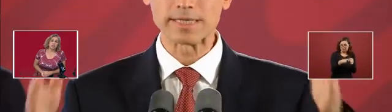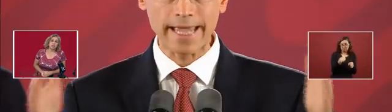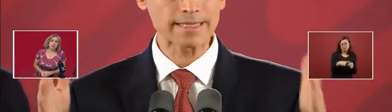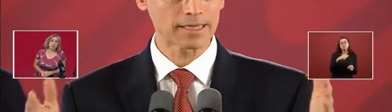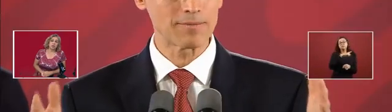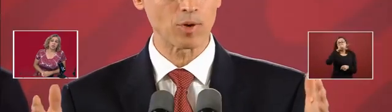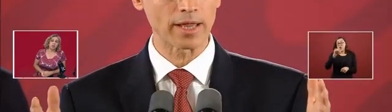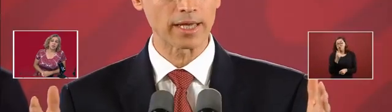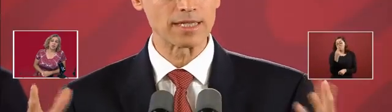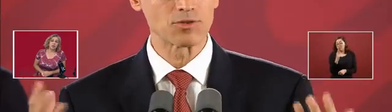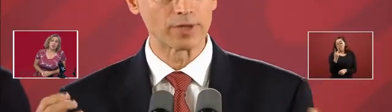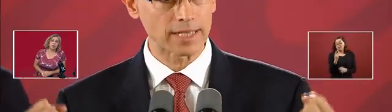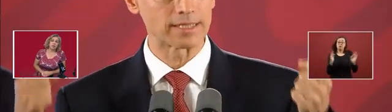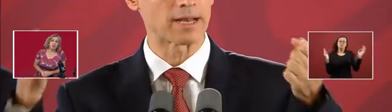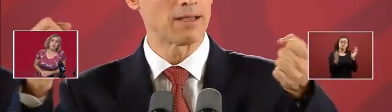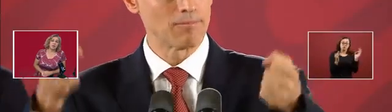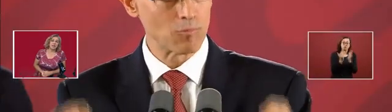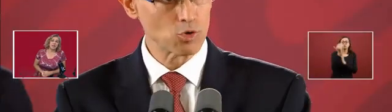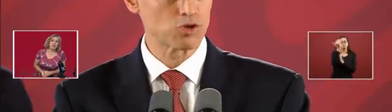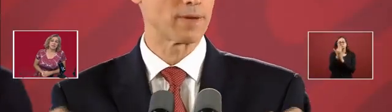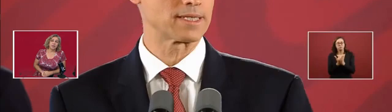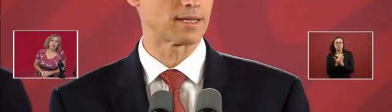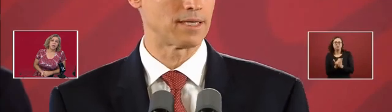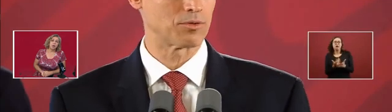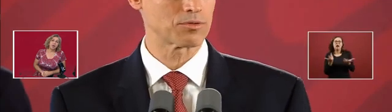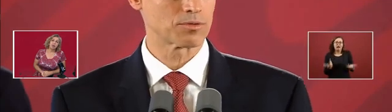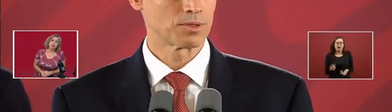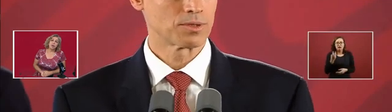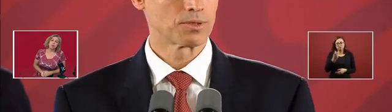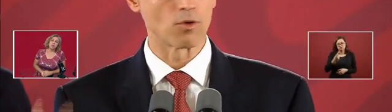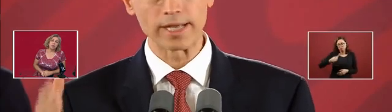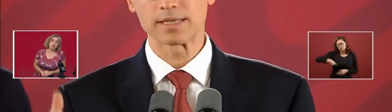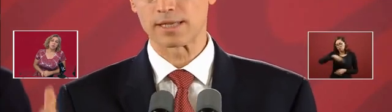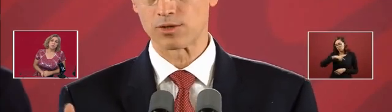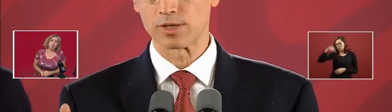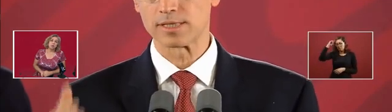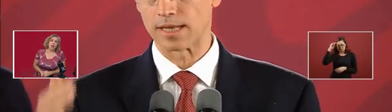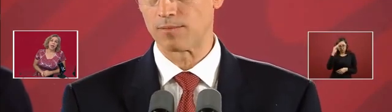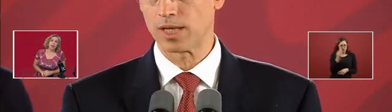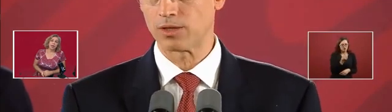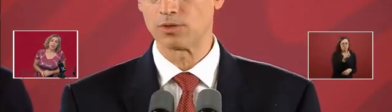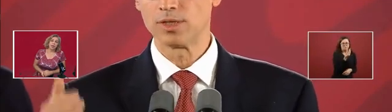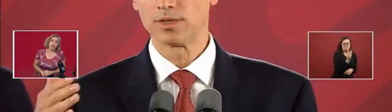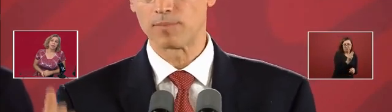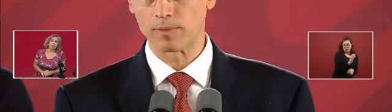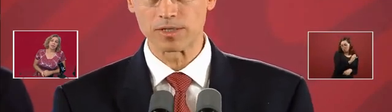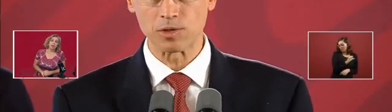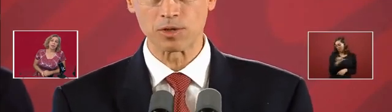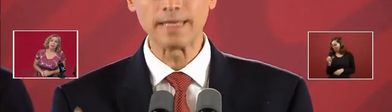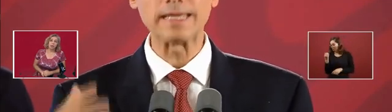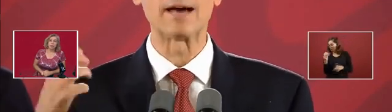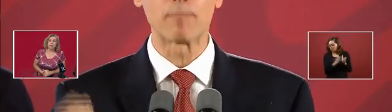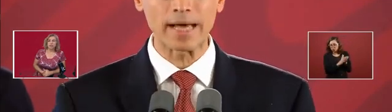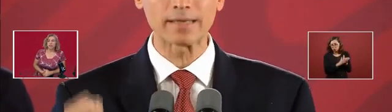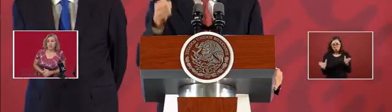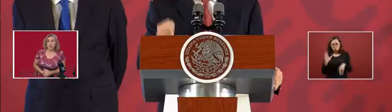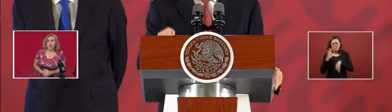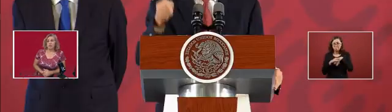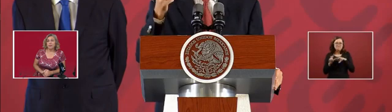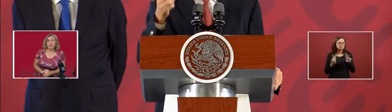as it rains, the dengue starts. And in May and June, and at the end of